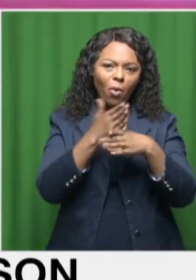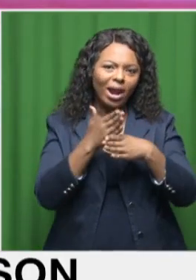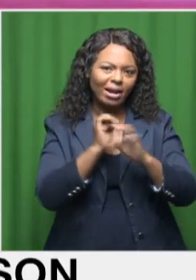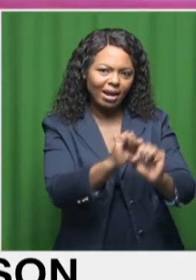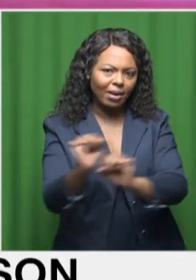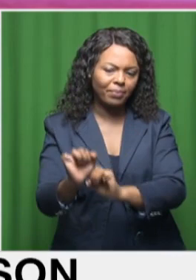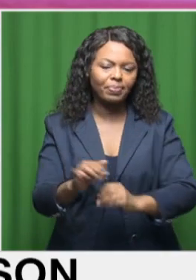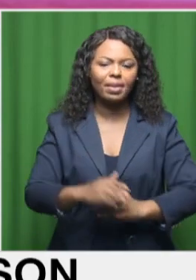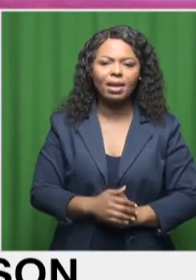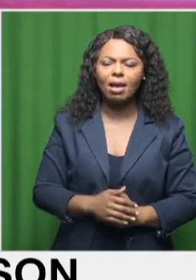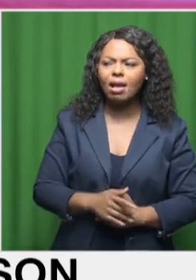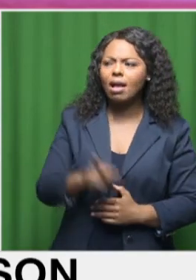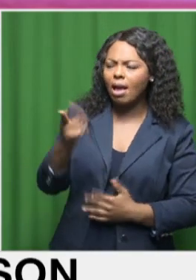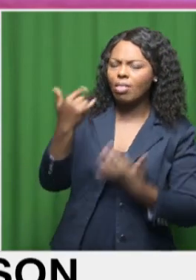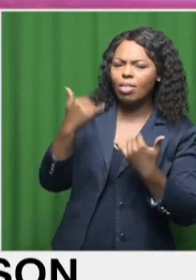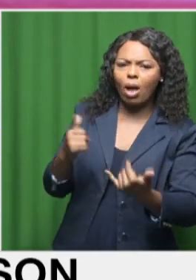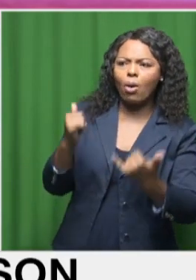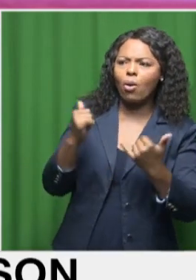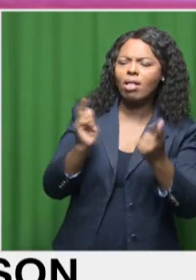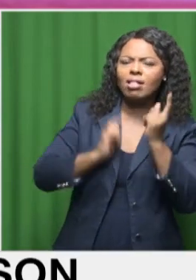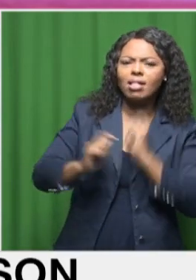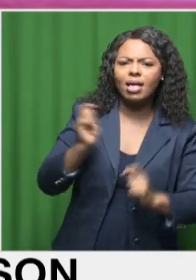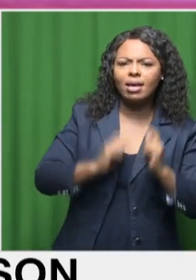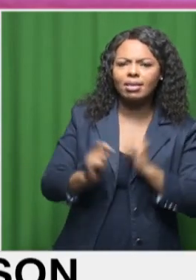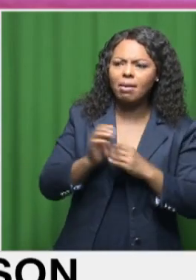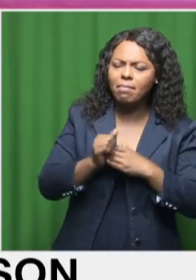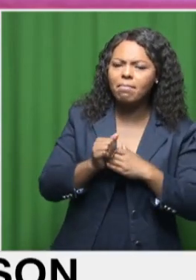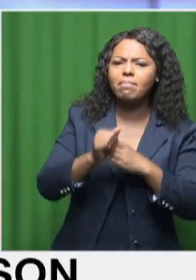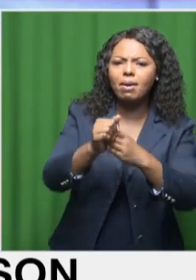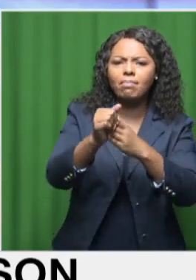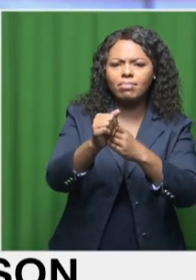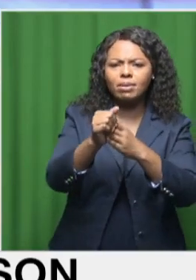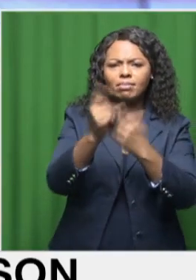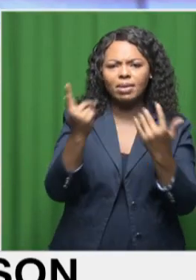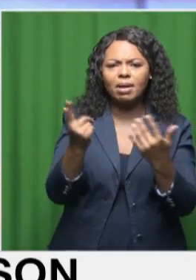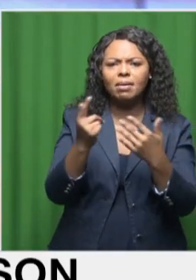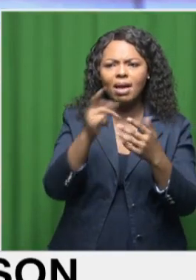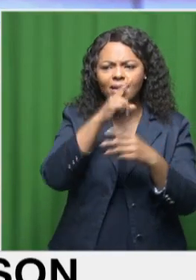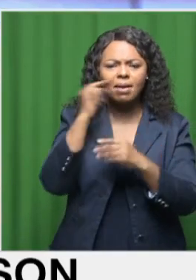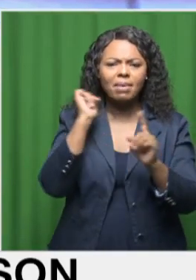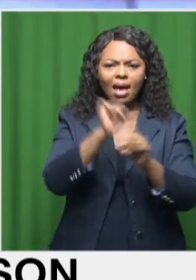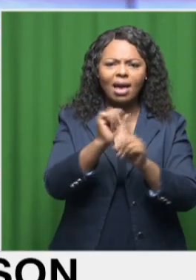that this theatre will continue upholding his principles?